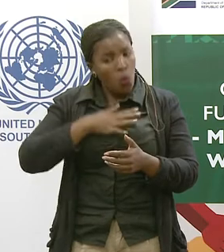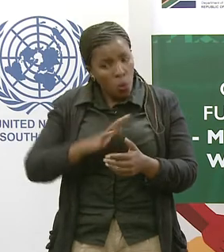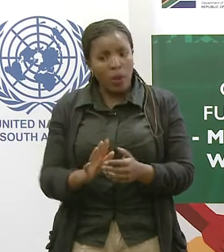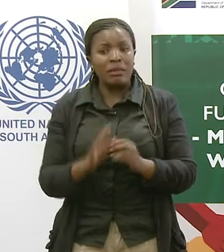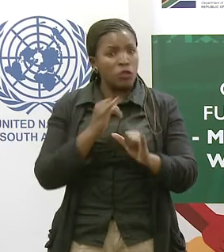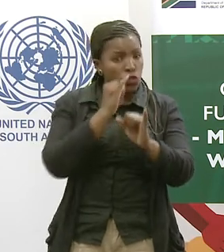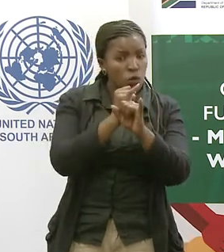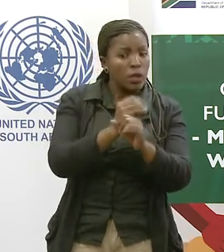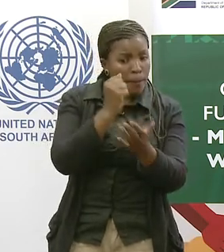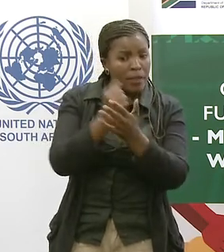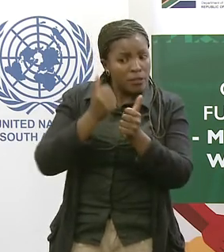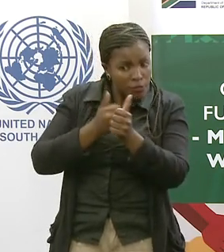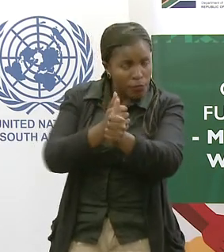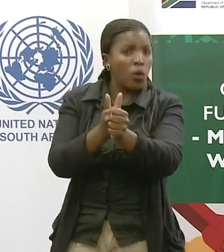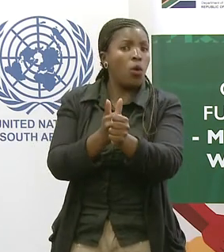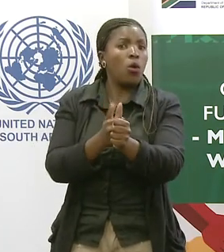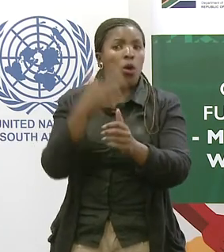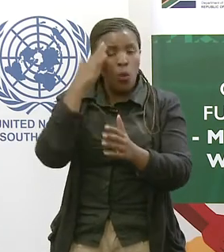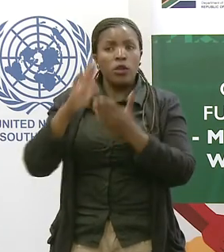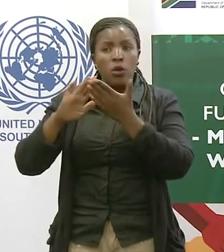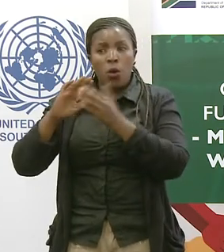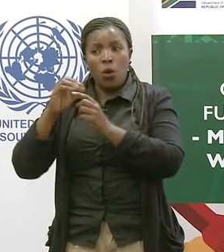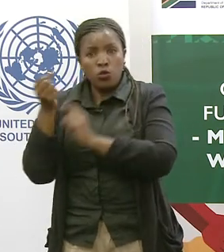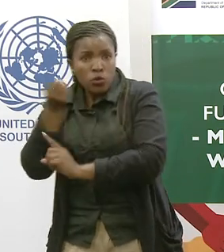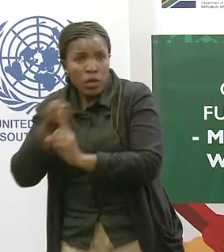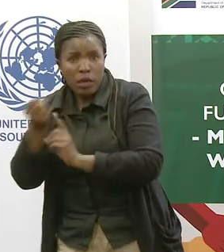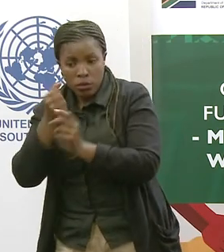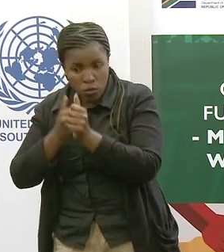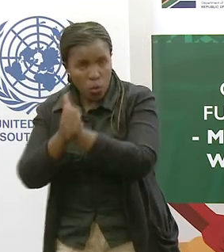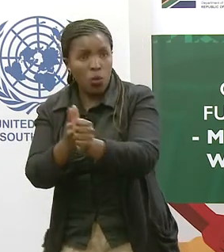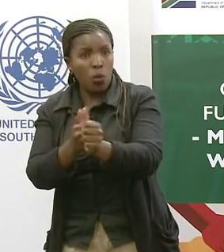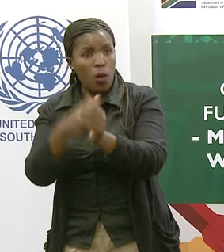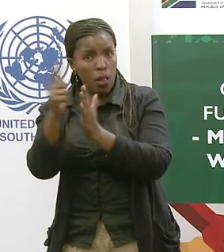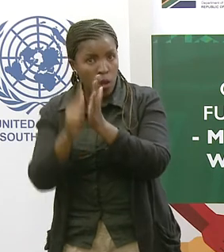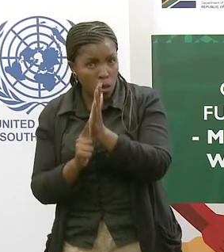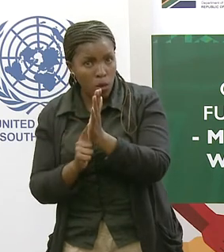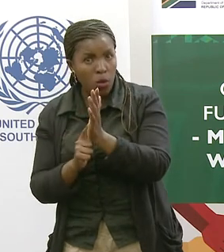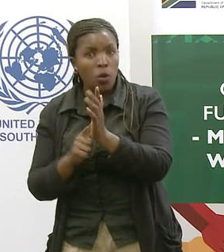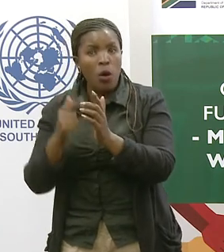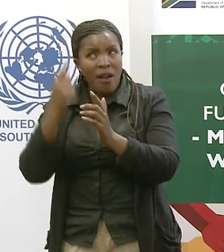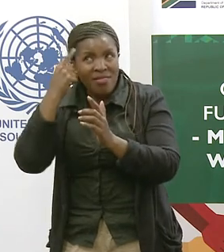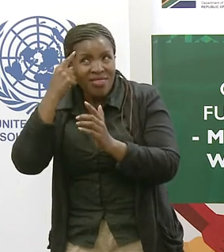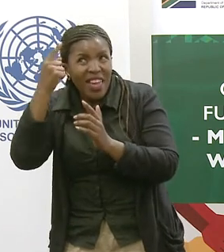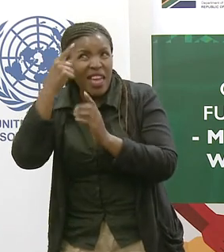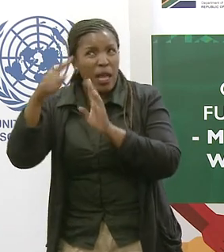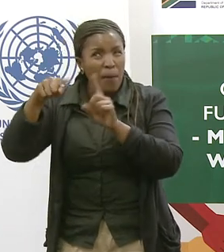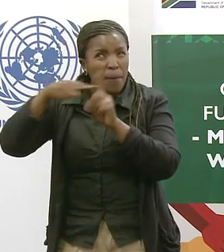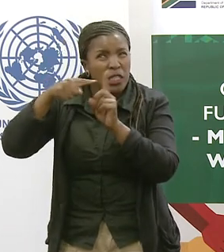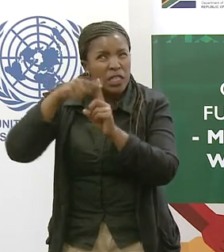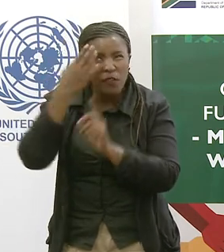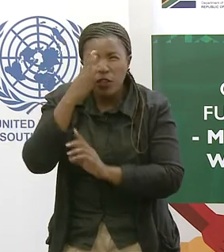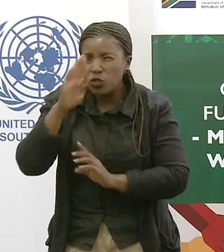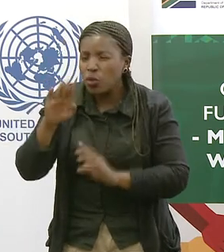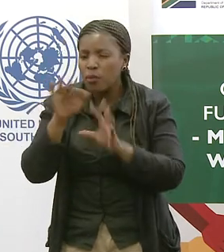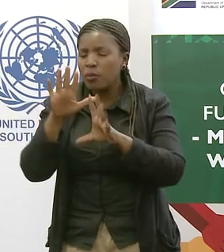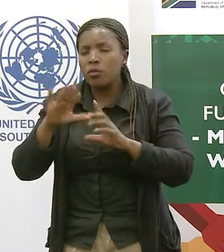with legislature. We want society to comply with a forward-thinking, positive attitude on